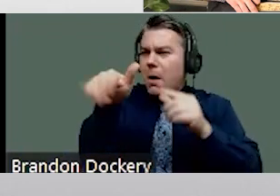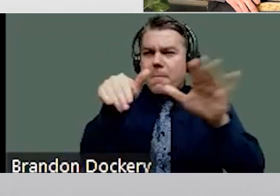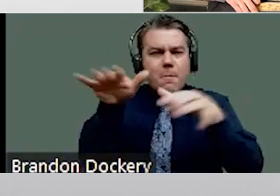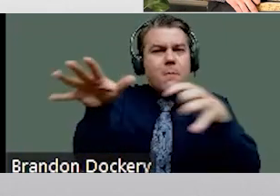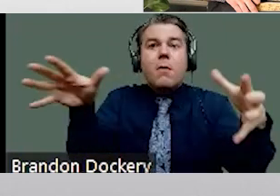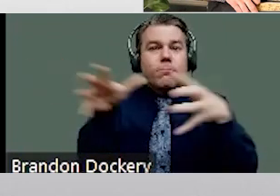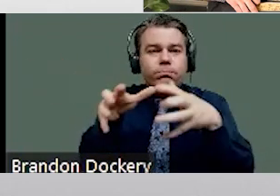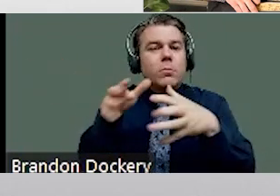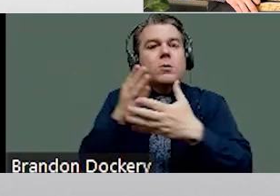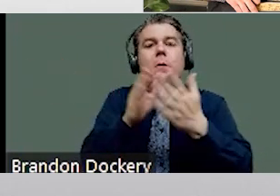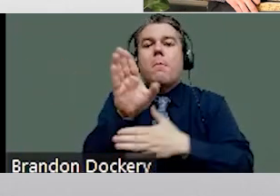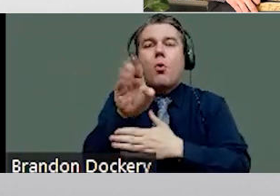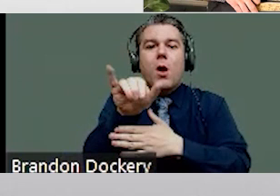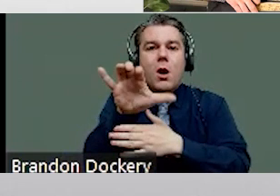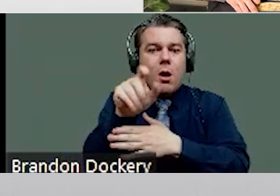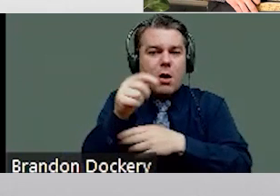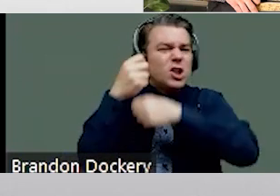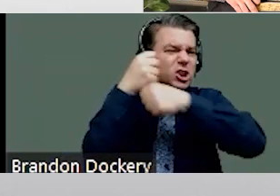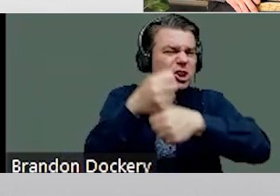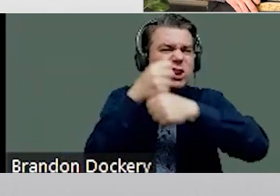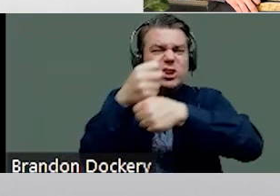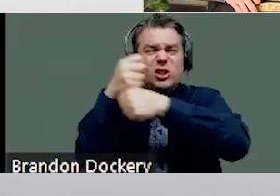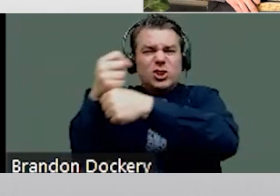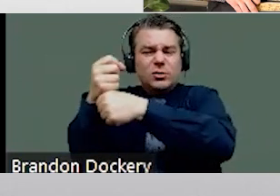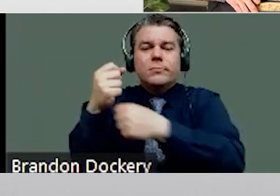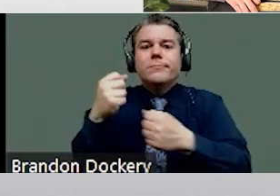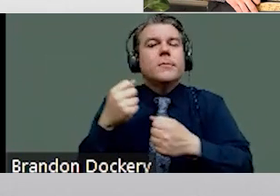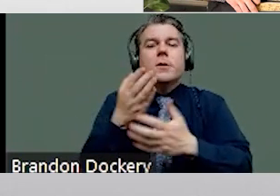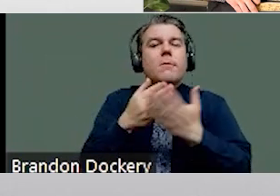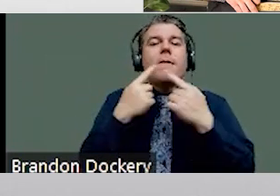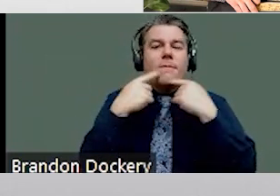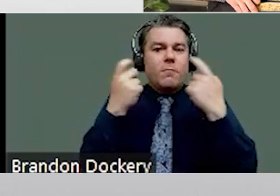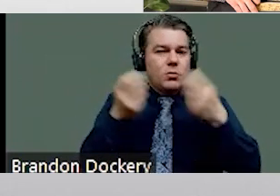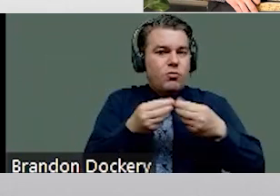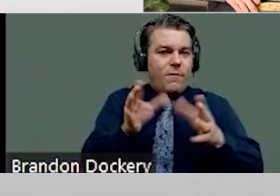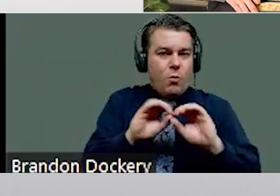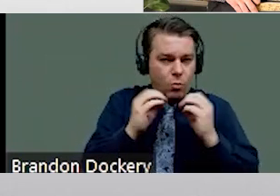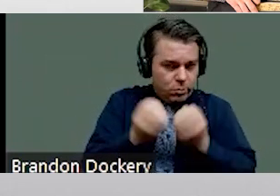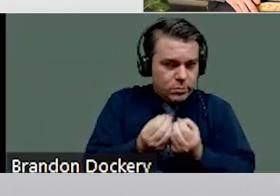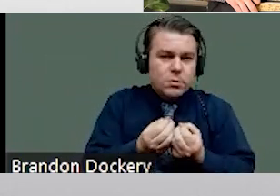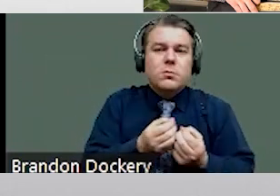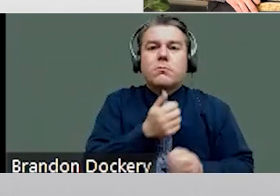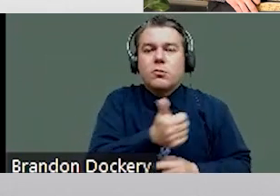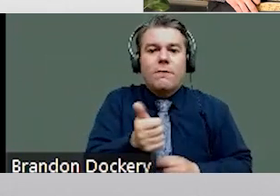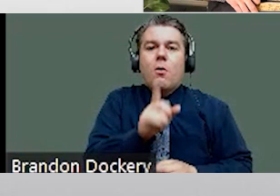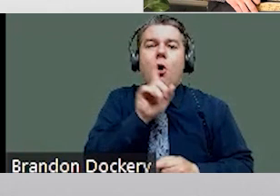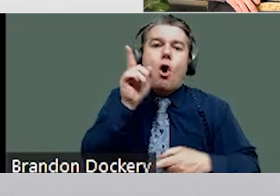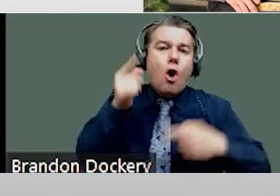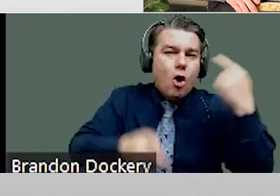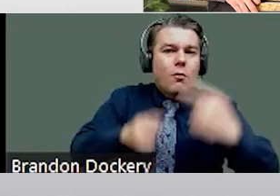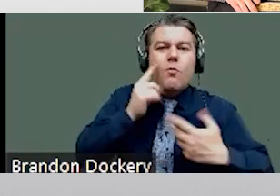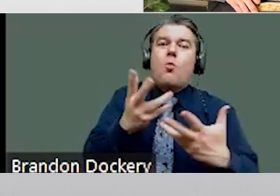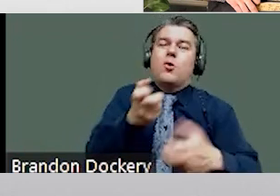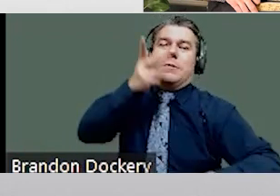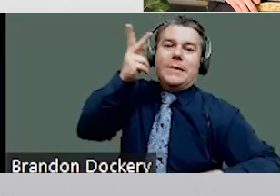formed together and did some boycotts, very well-known provider organizations that were arguing